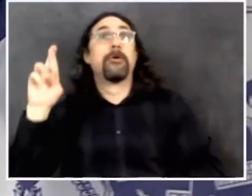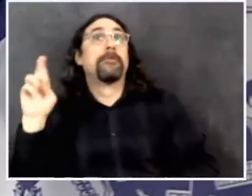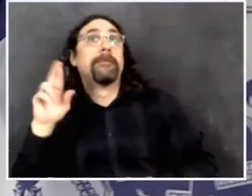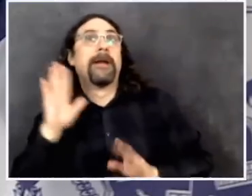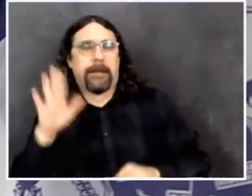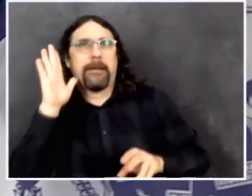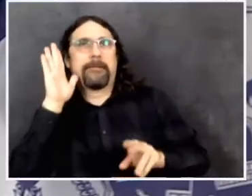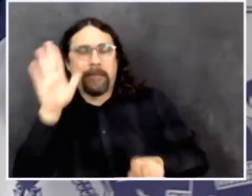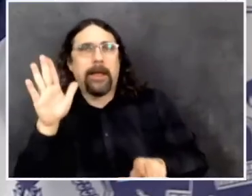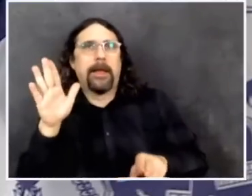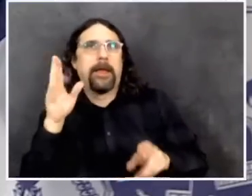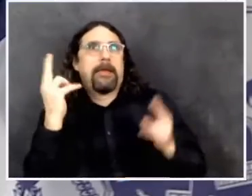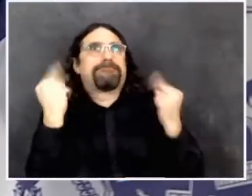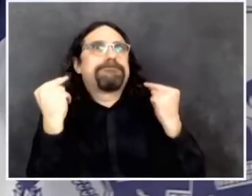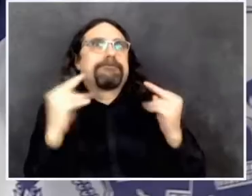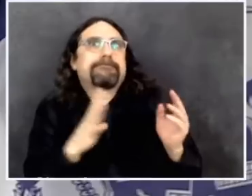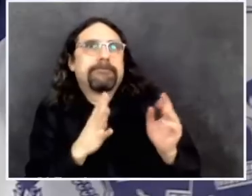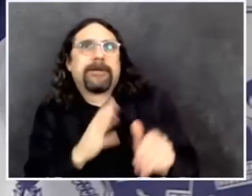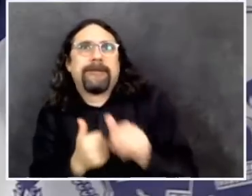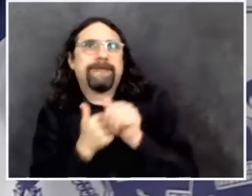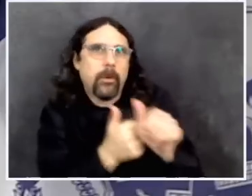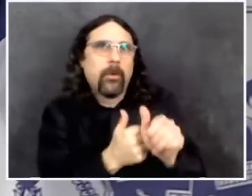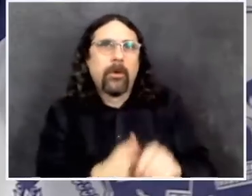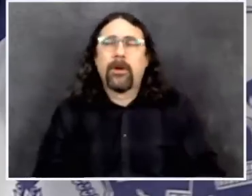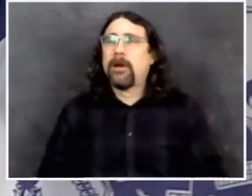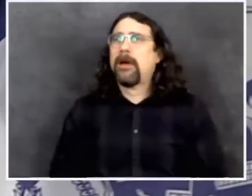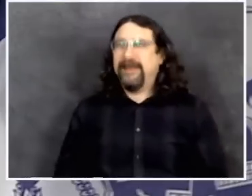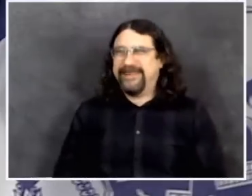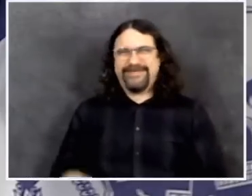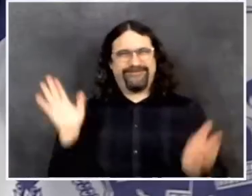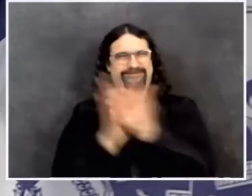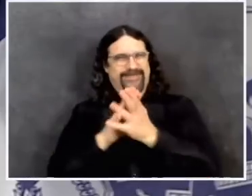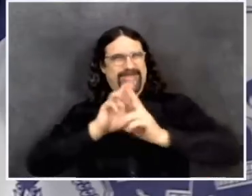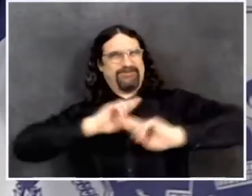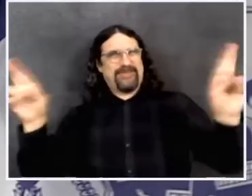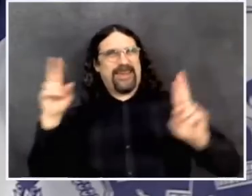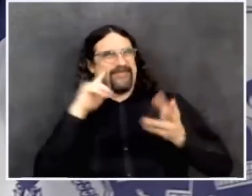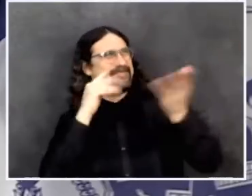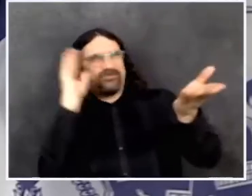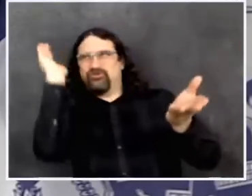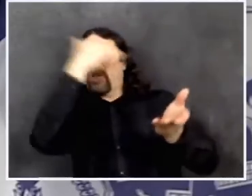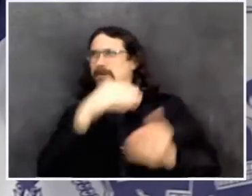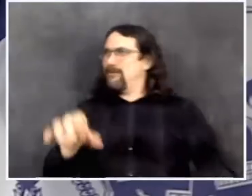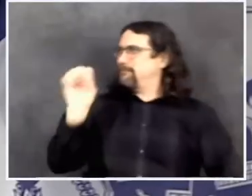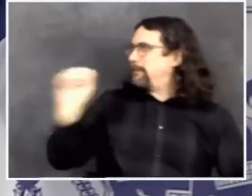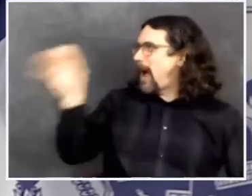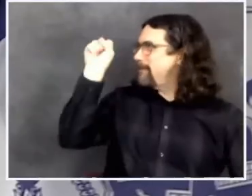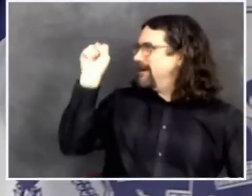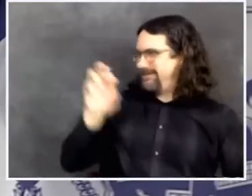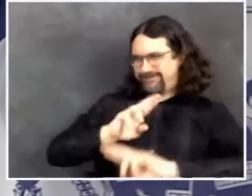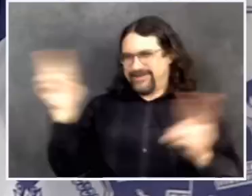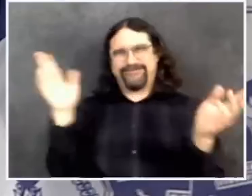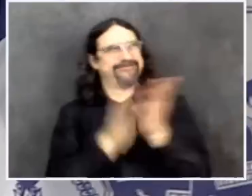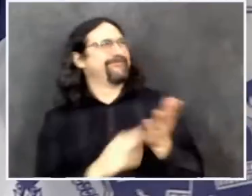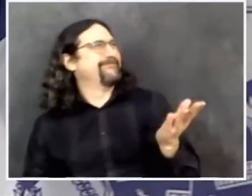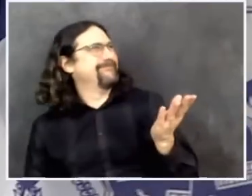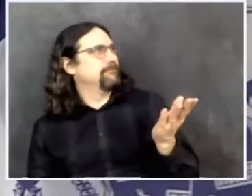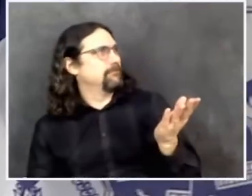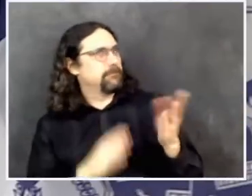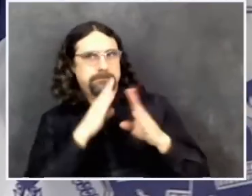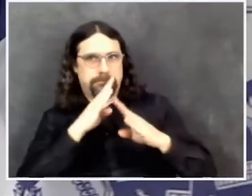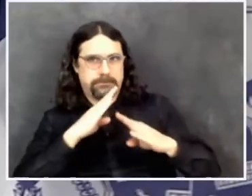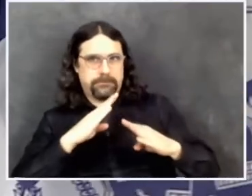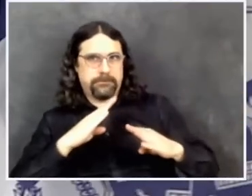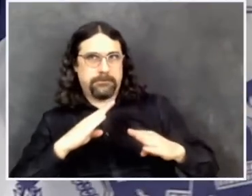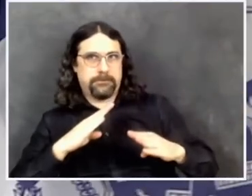feet without federal support? I remember famously in the 1970s when one of your predecessors, Gerald Ford,